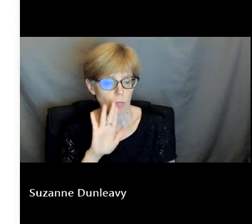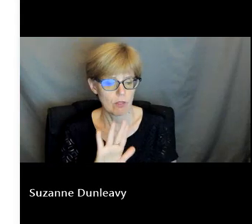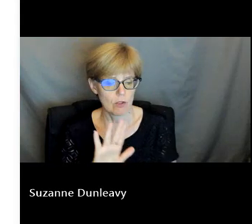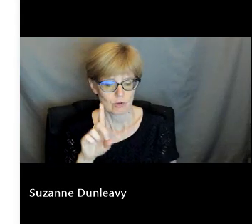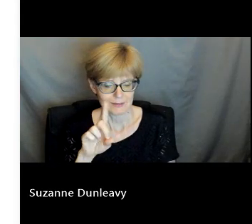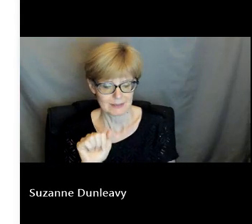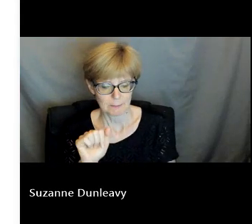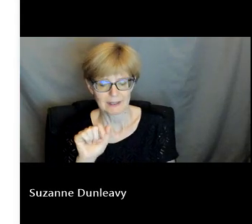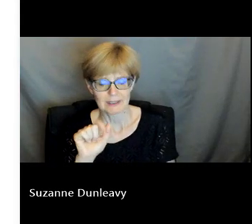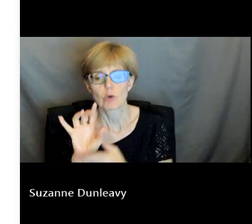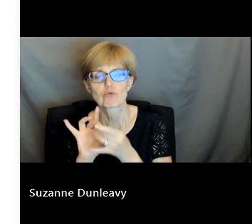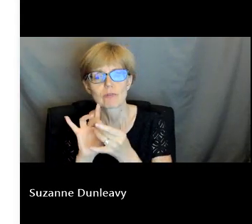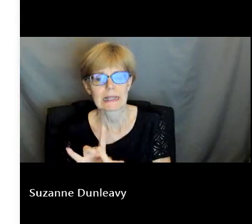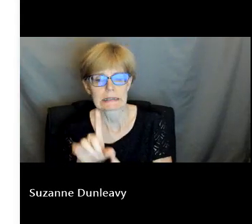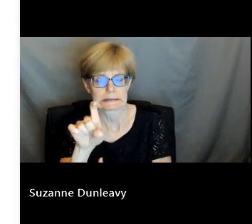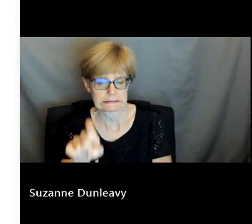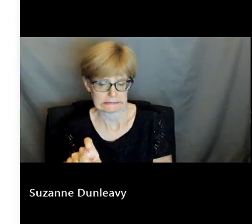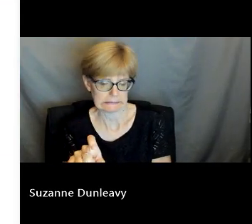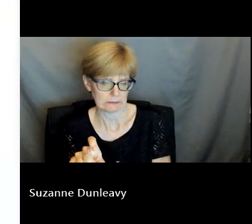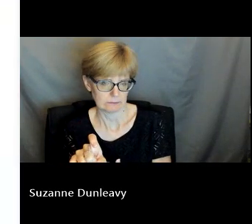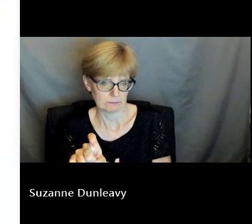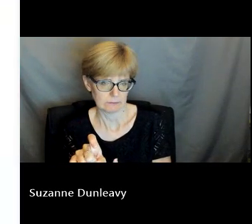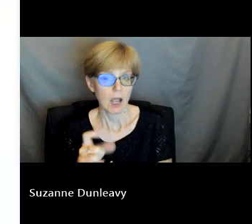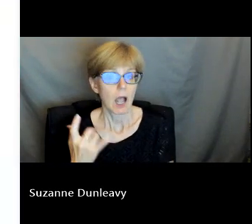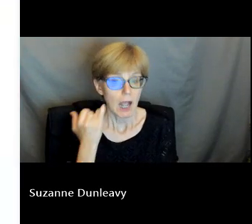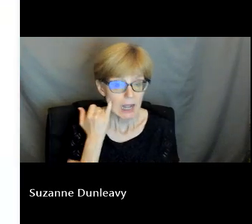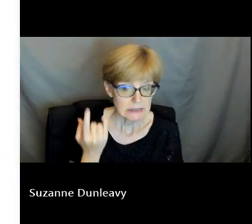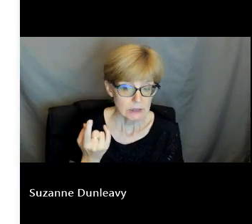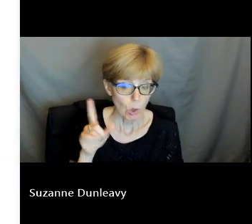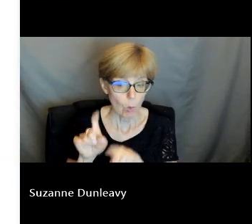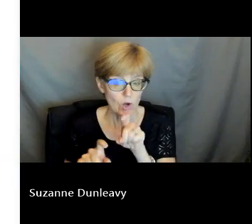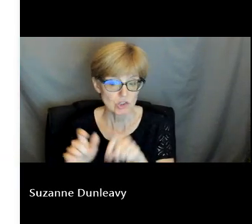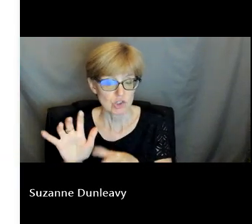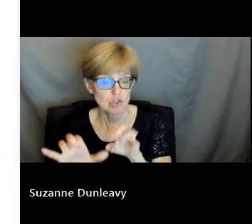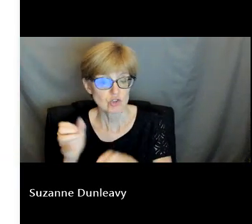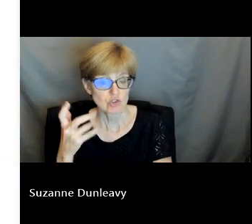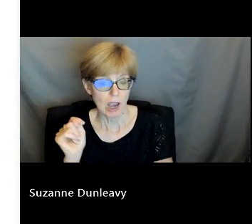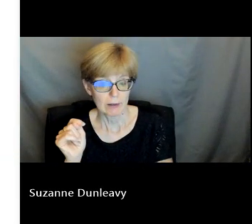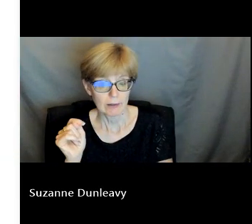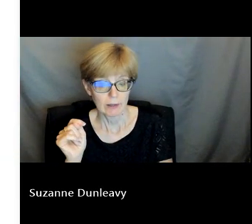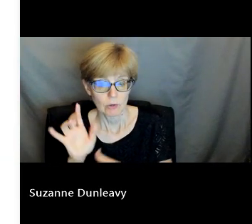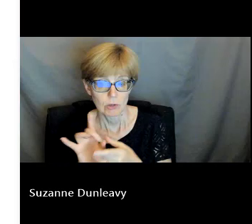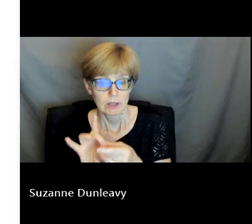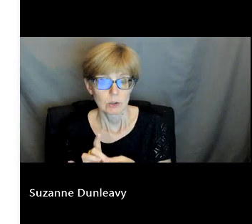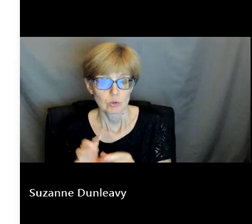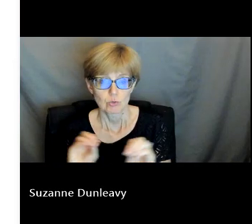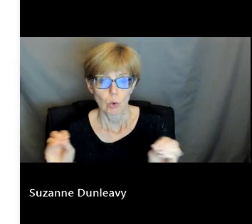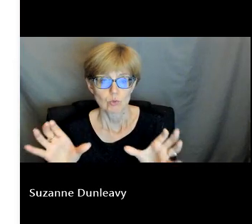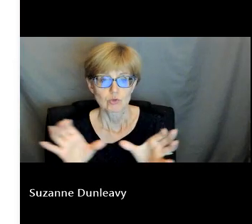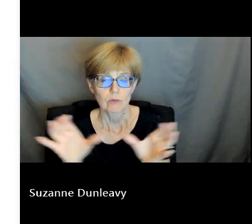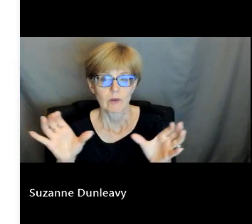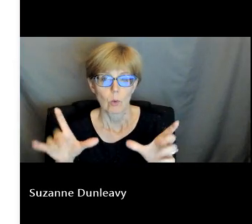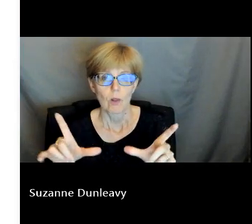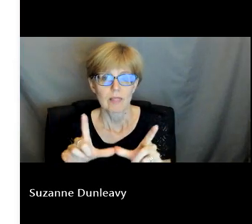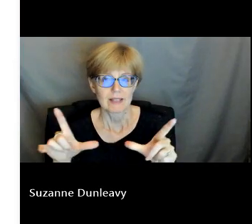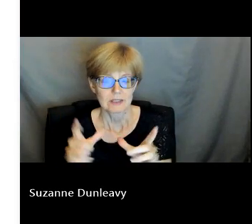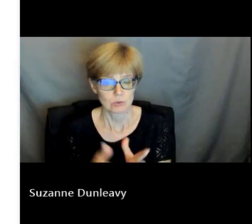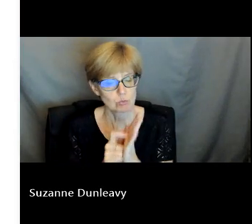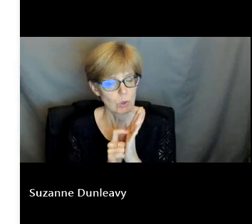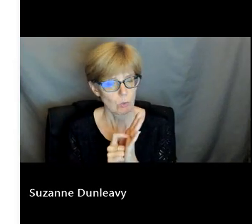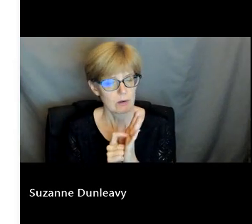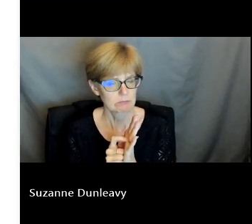disability-related need. I see there's a question in the chat about no certification or licensure being required.